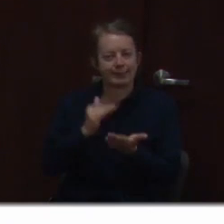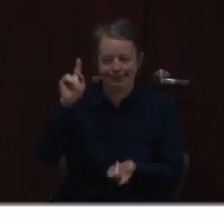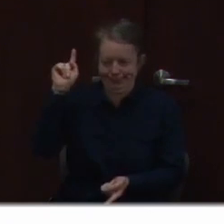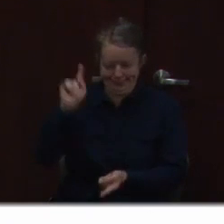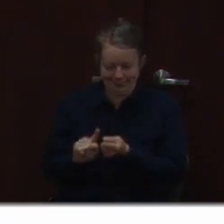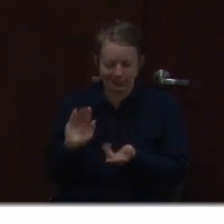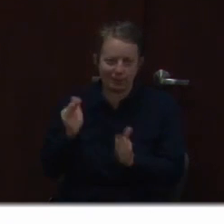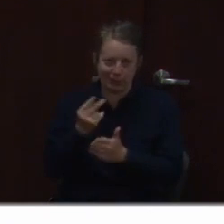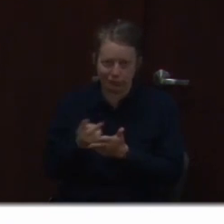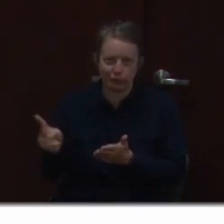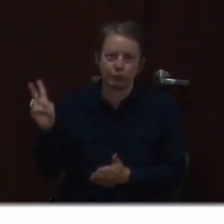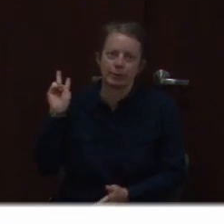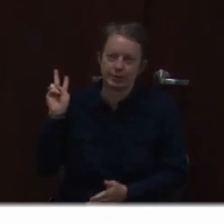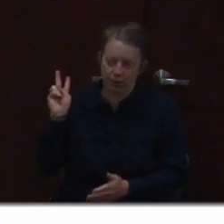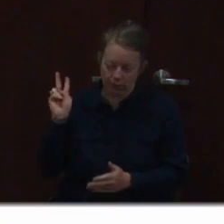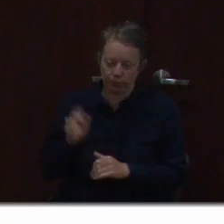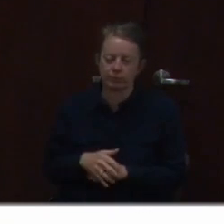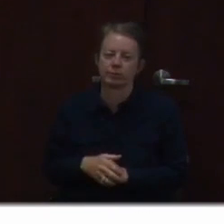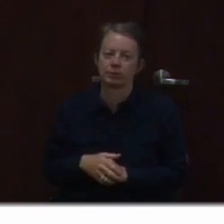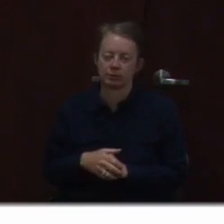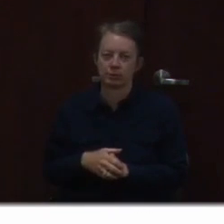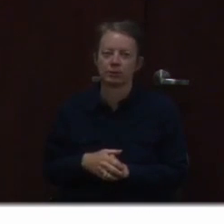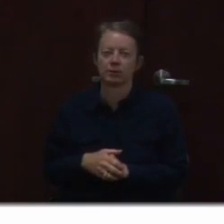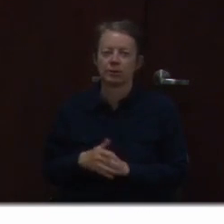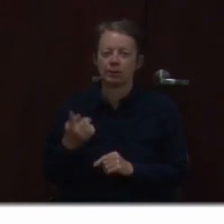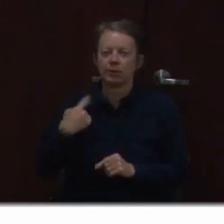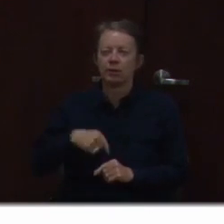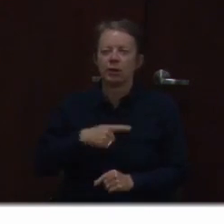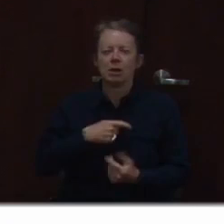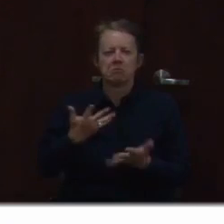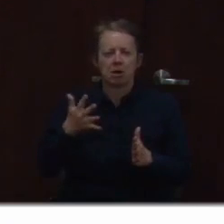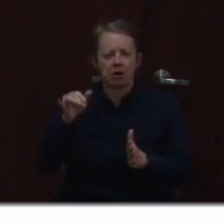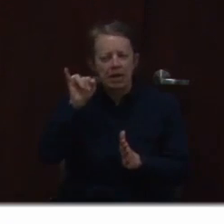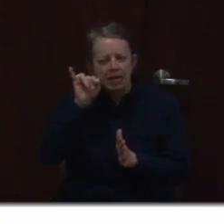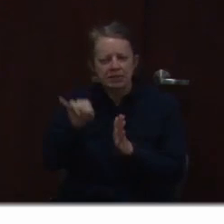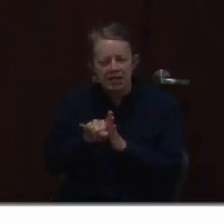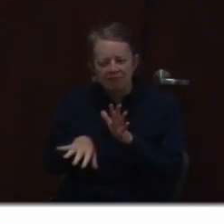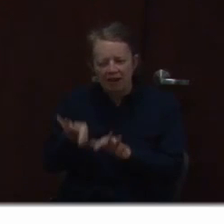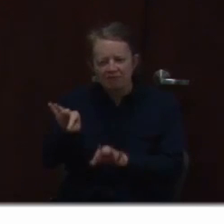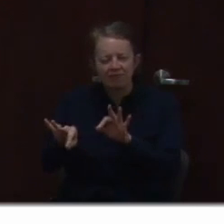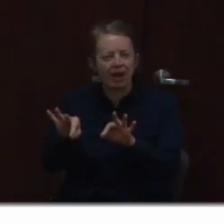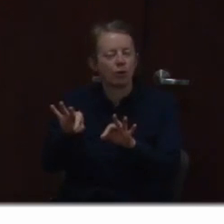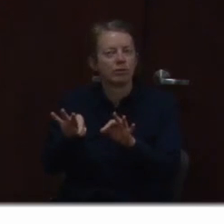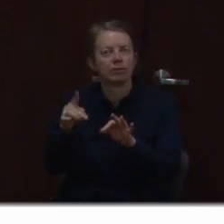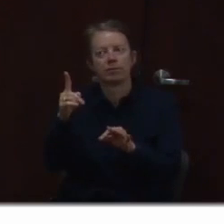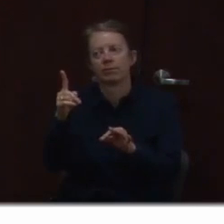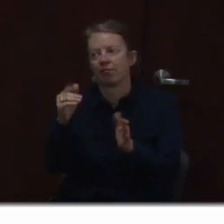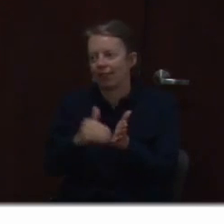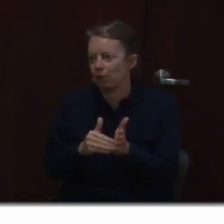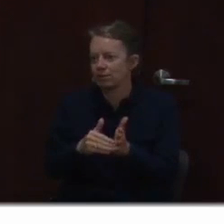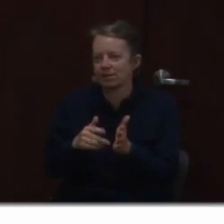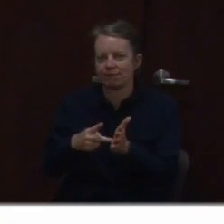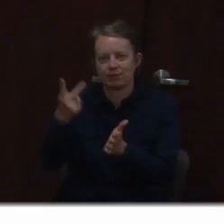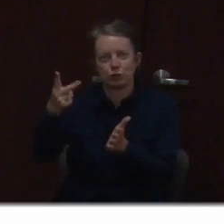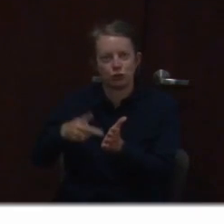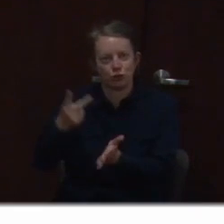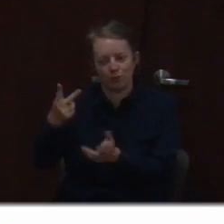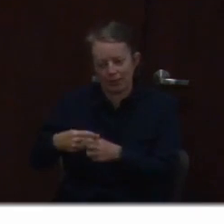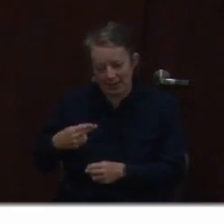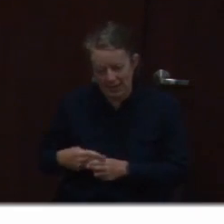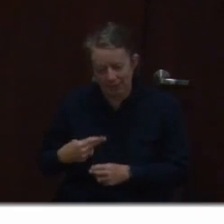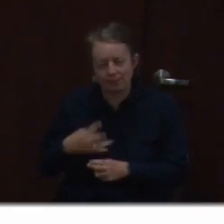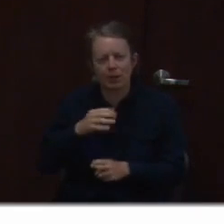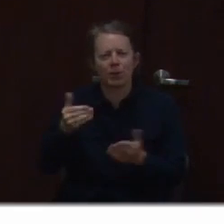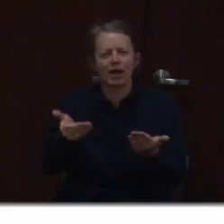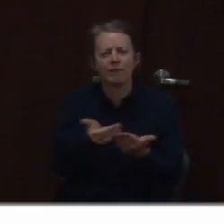just a few weeks ago. We were able to identify thousands of duplicates, and with our new unsubscribe